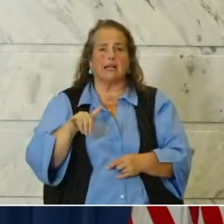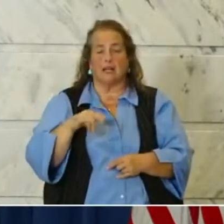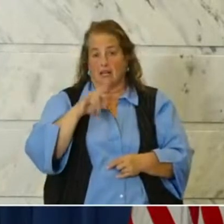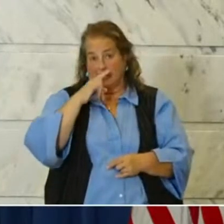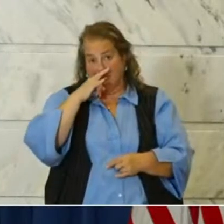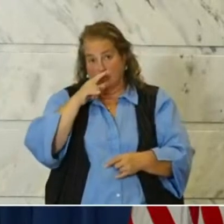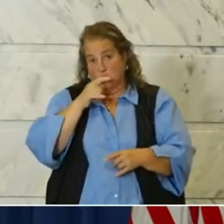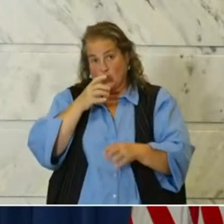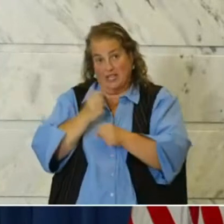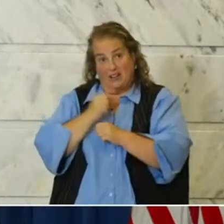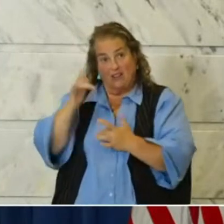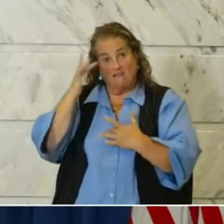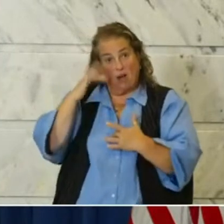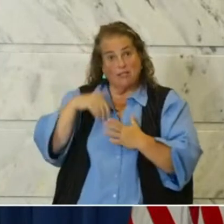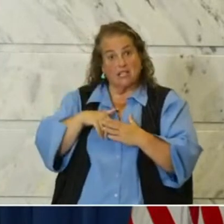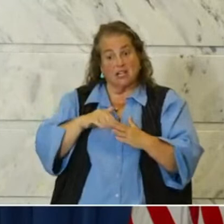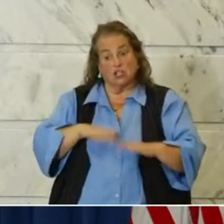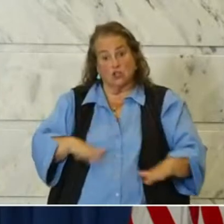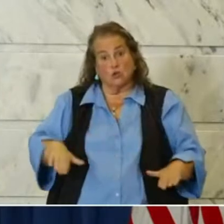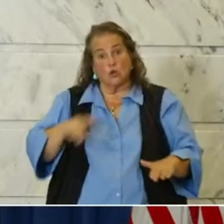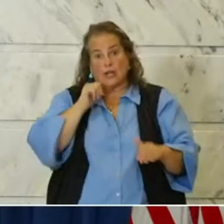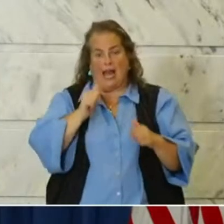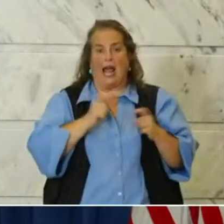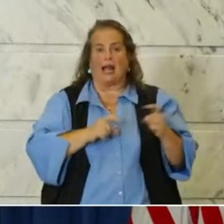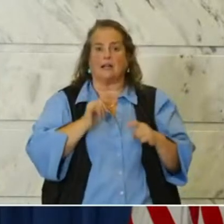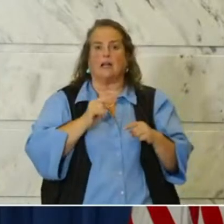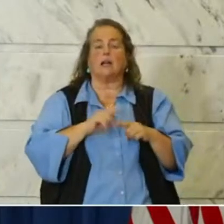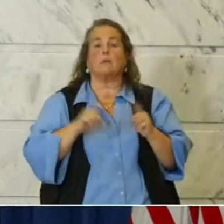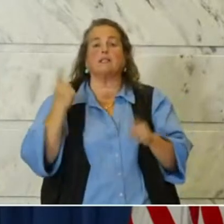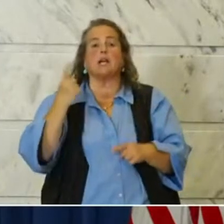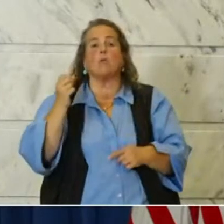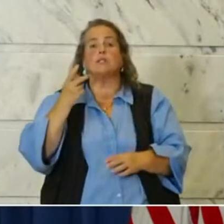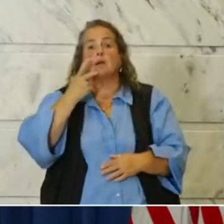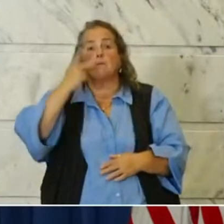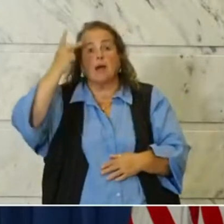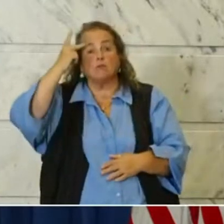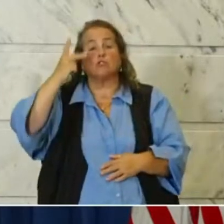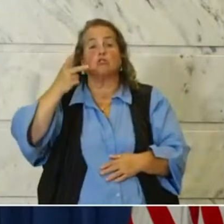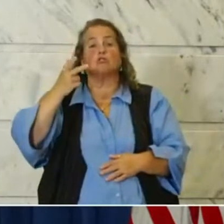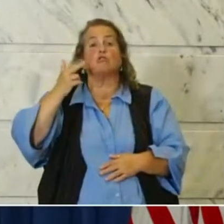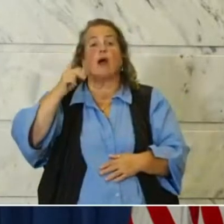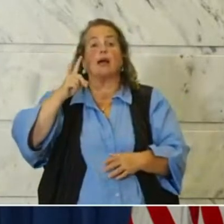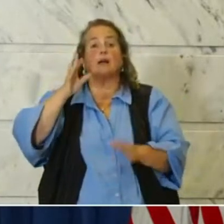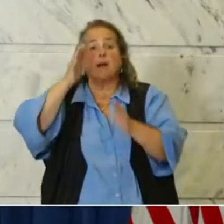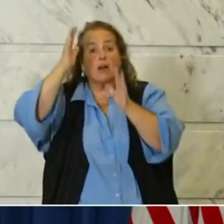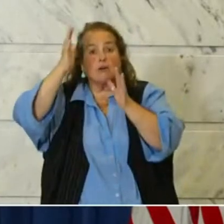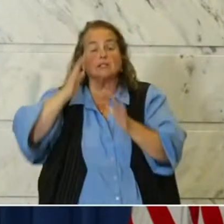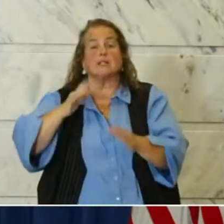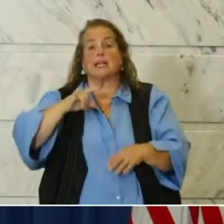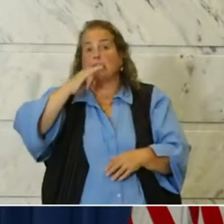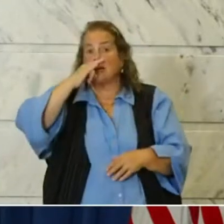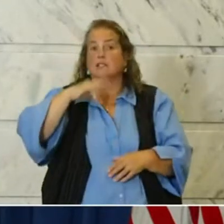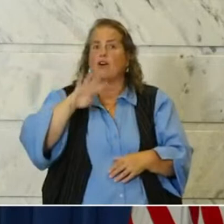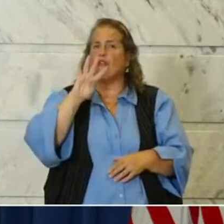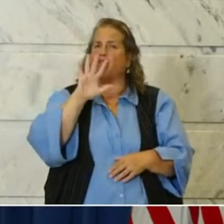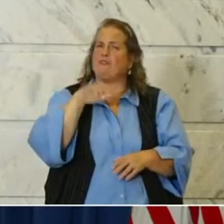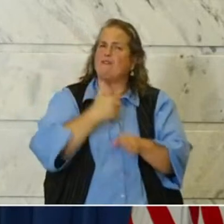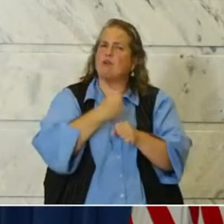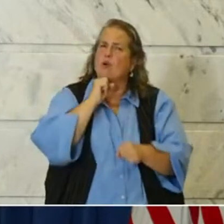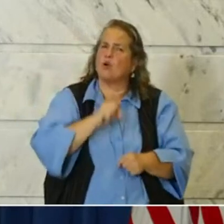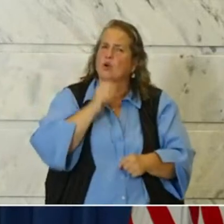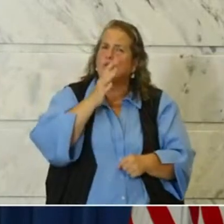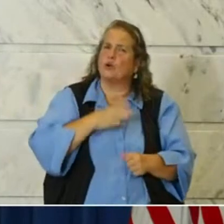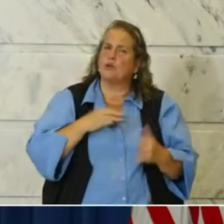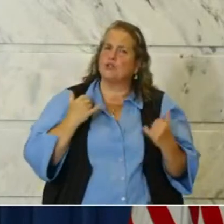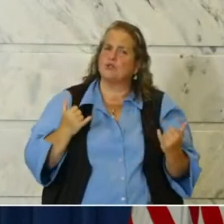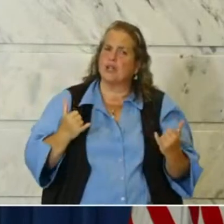and their bodies can't handle it, those are somebody's parents or grandparents, they're somebody's kids. It's a 45-year-old woman today. Let's